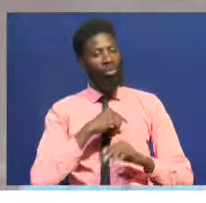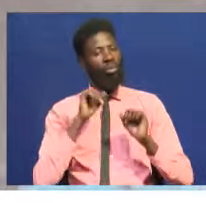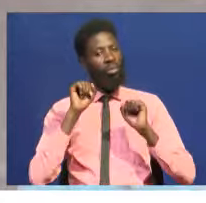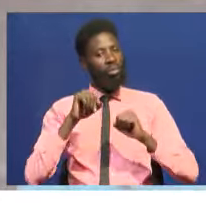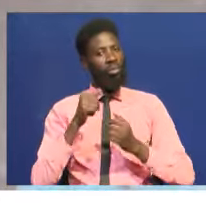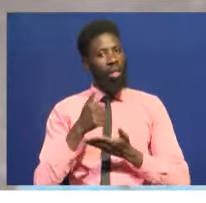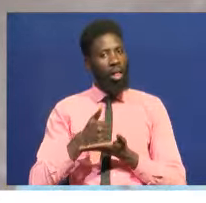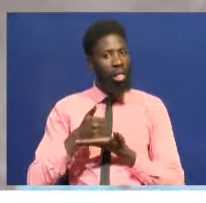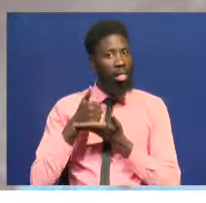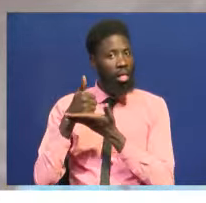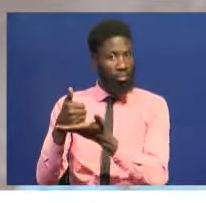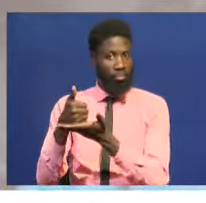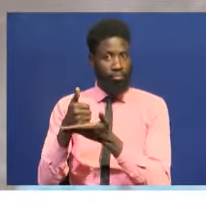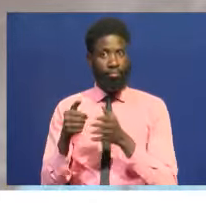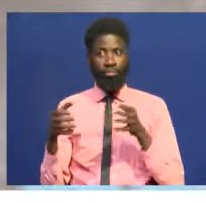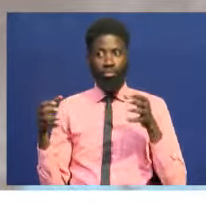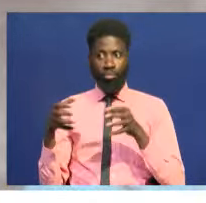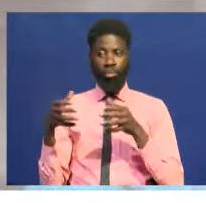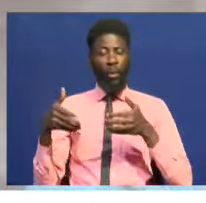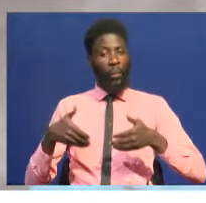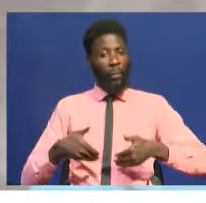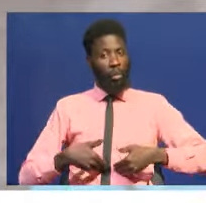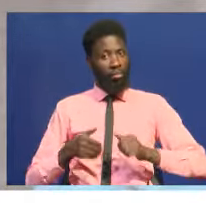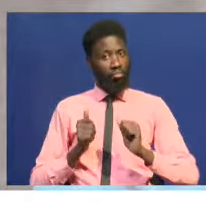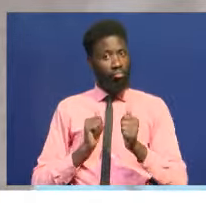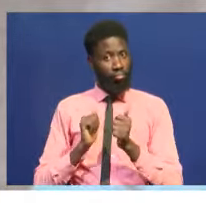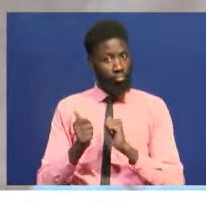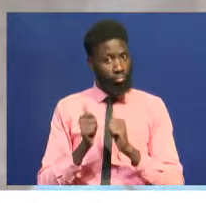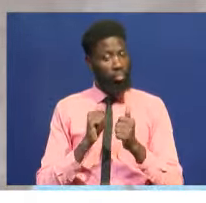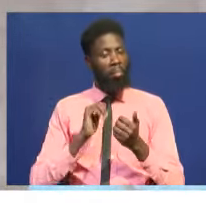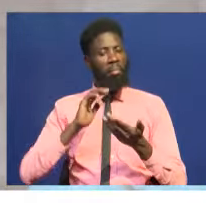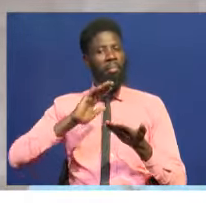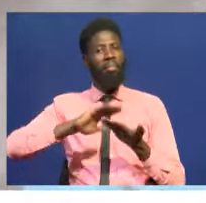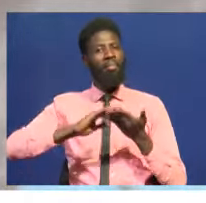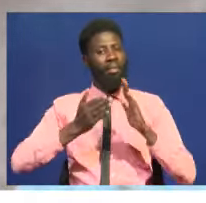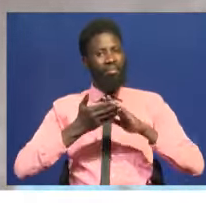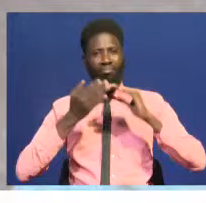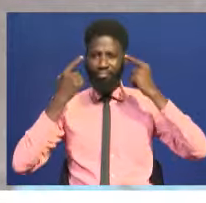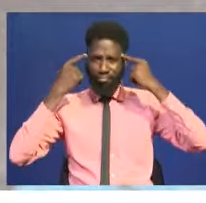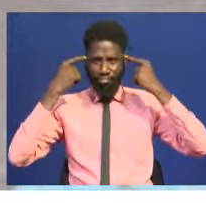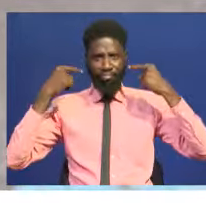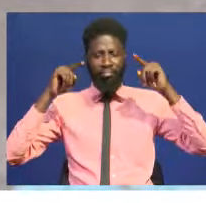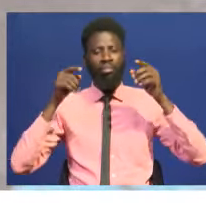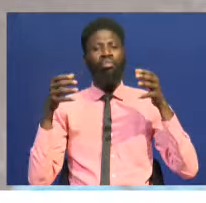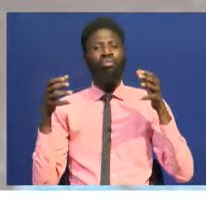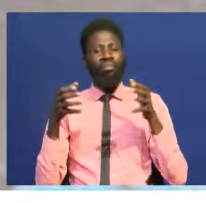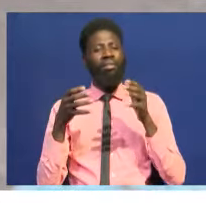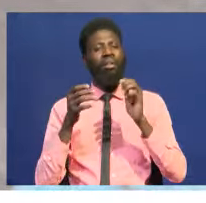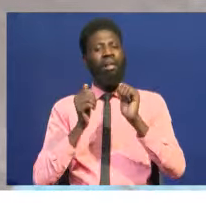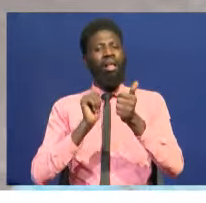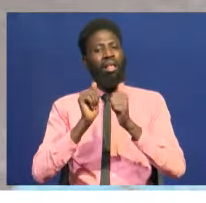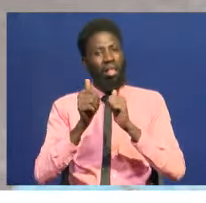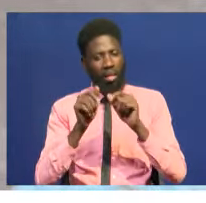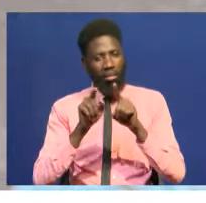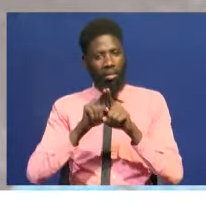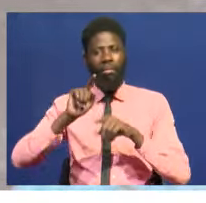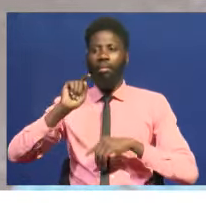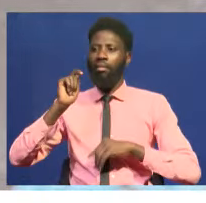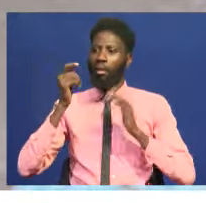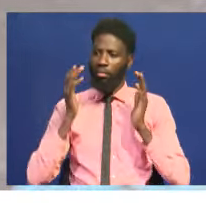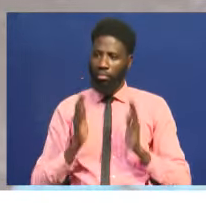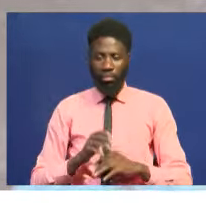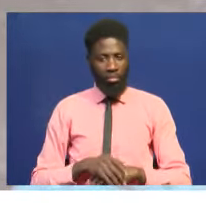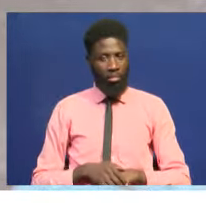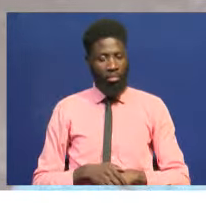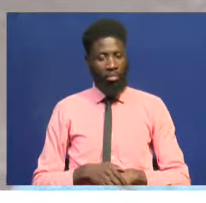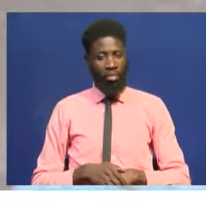assist them to be successful athletes and successful Kenyans. We will